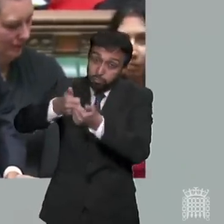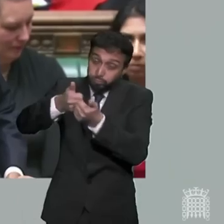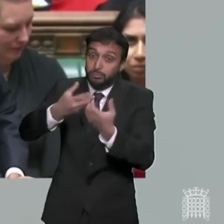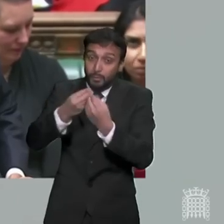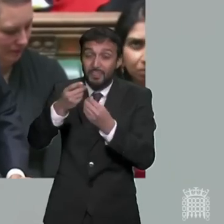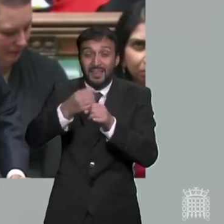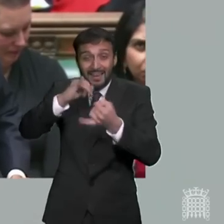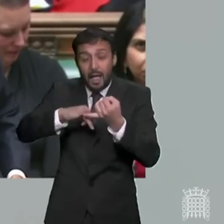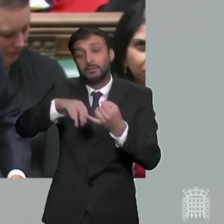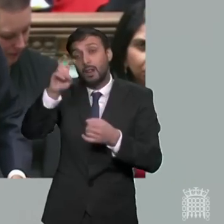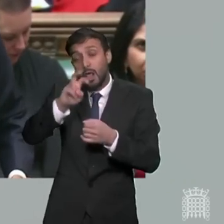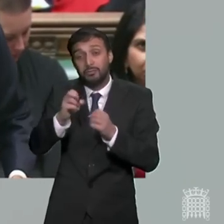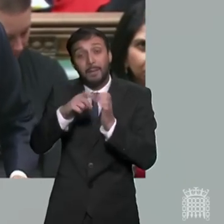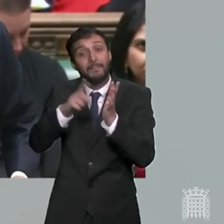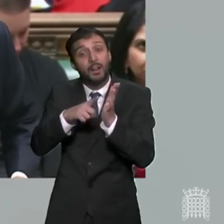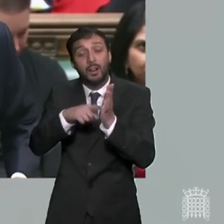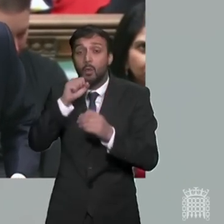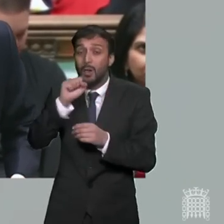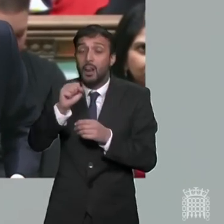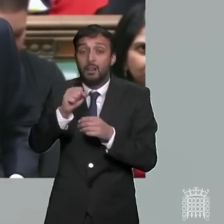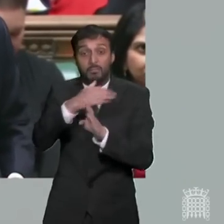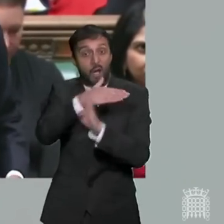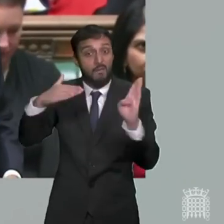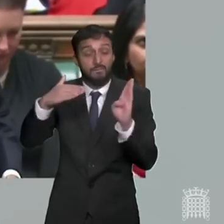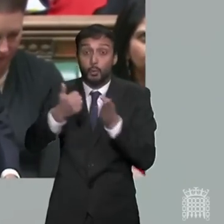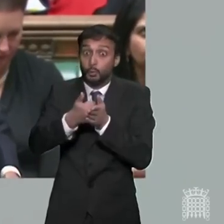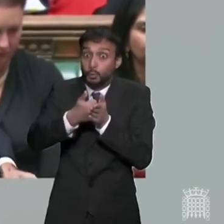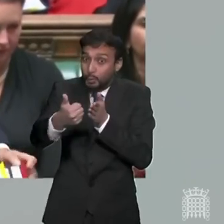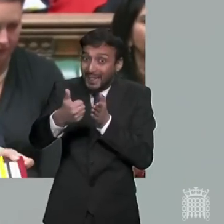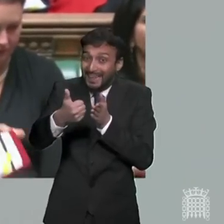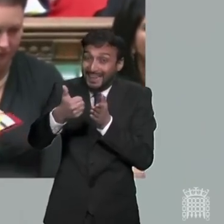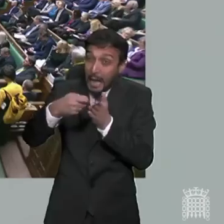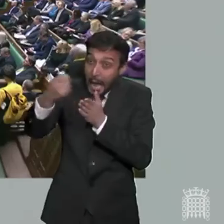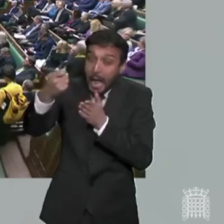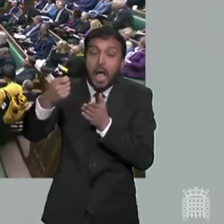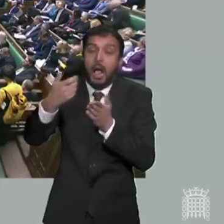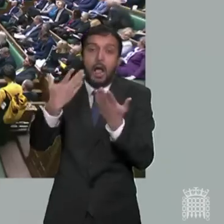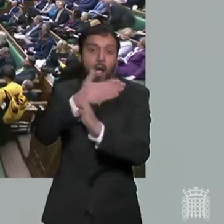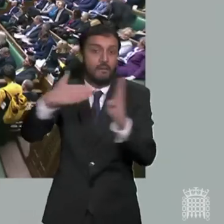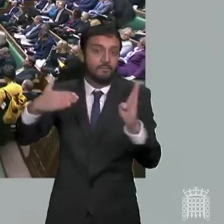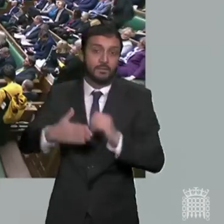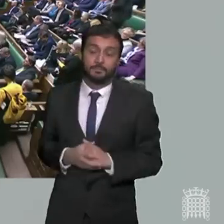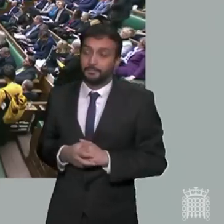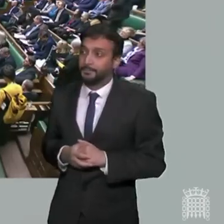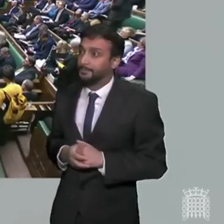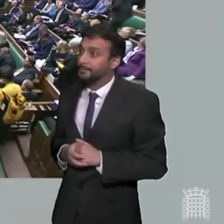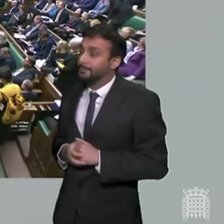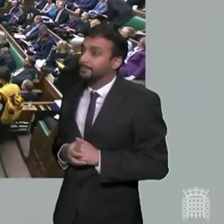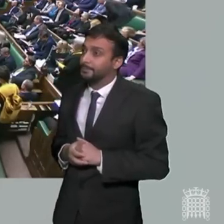energy bills, with bills being about half of what they would have otherwise been without our support. Connor Burns.